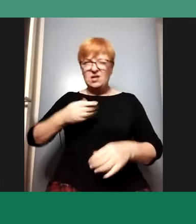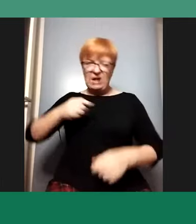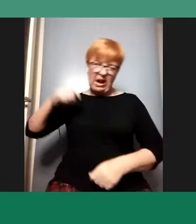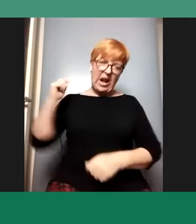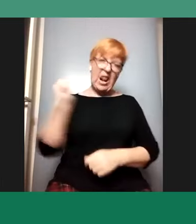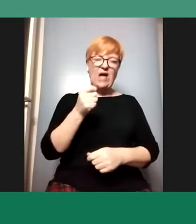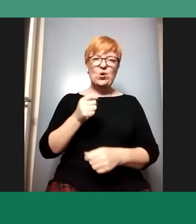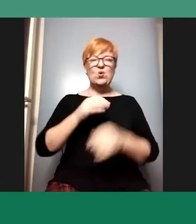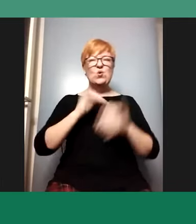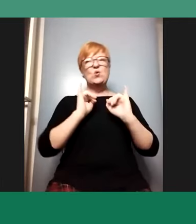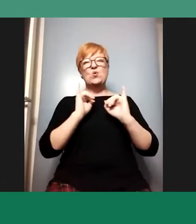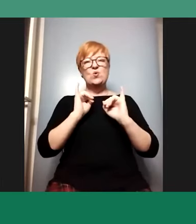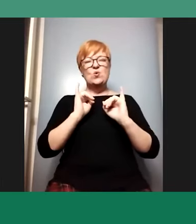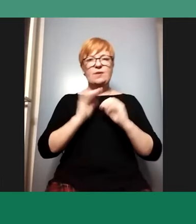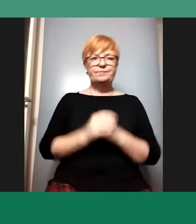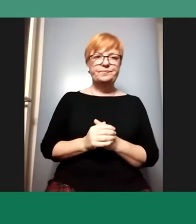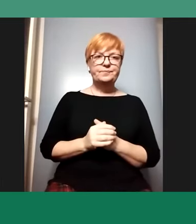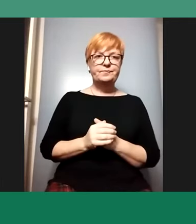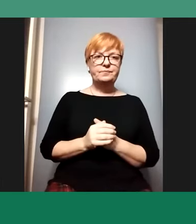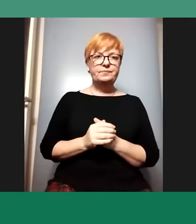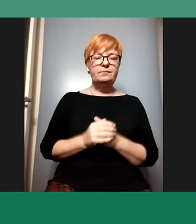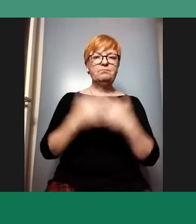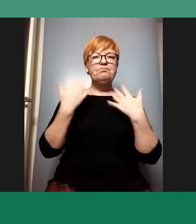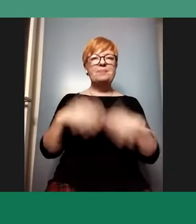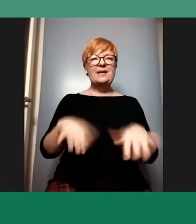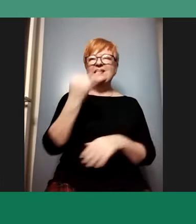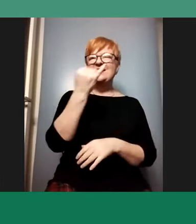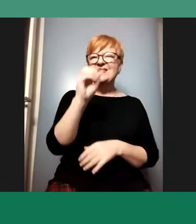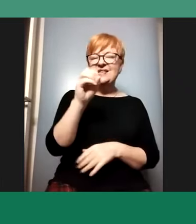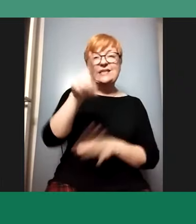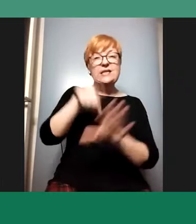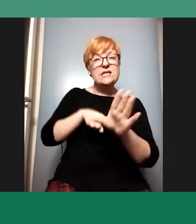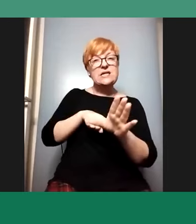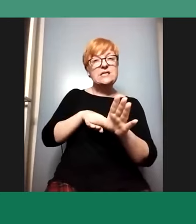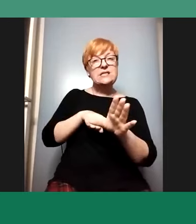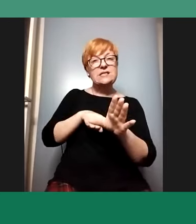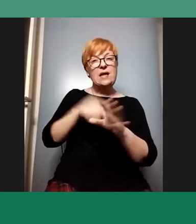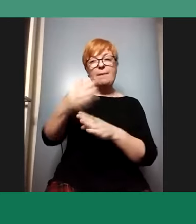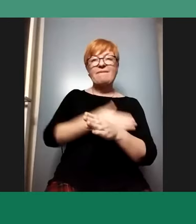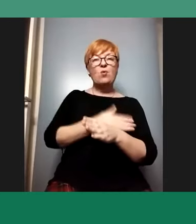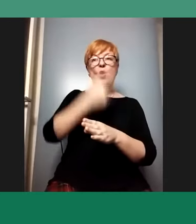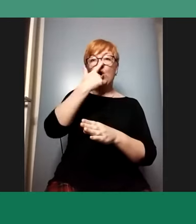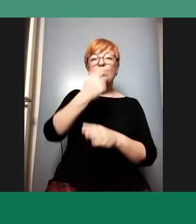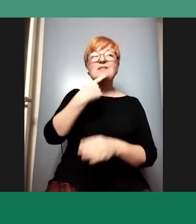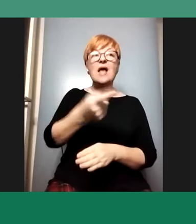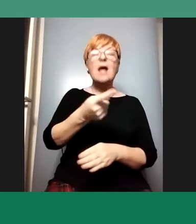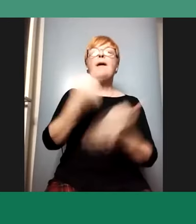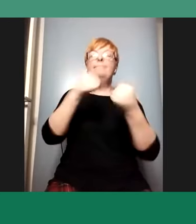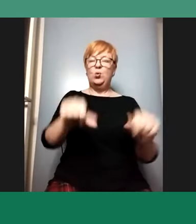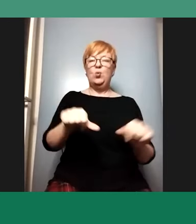say, and it take him 60 years before he could call England home.